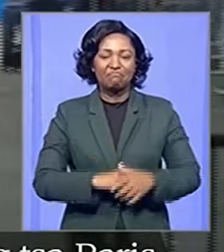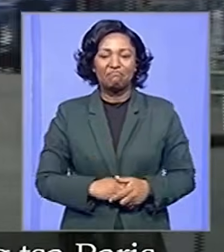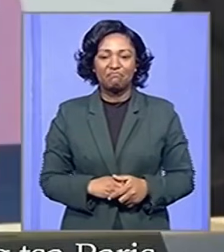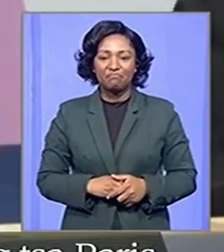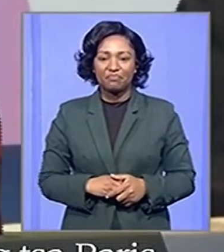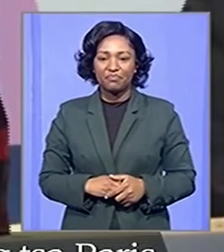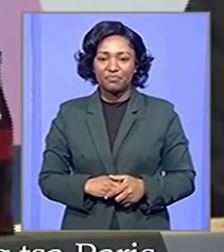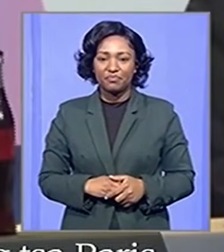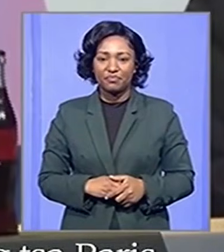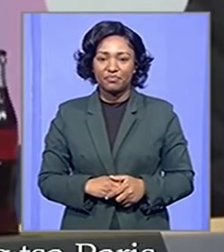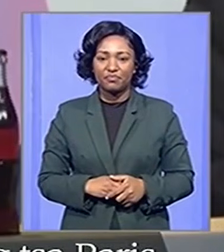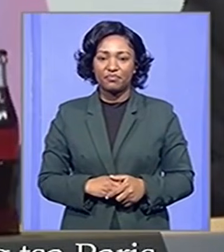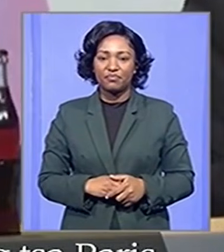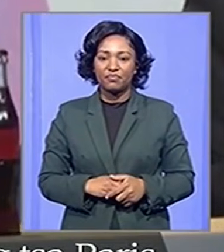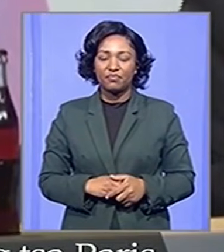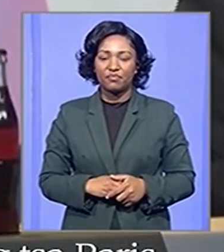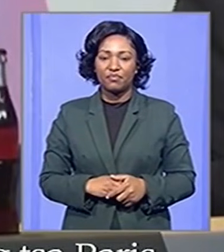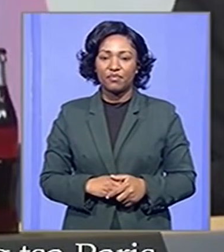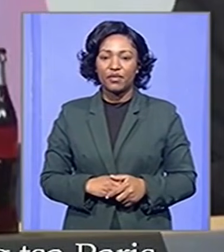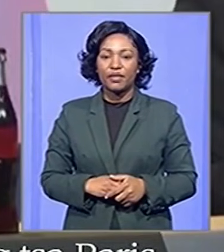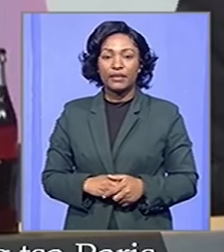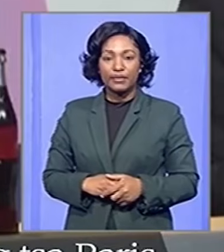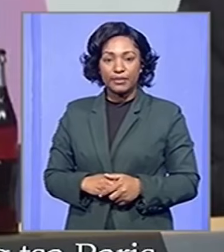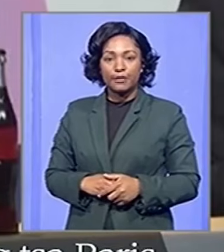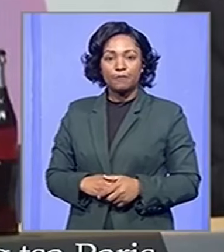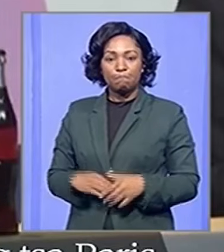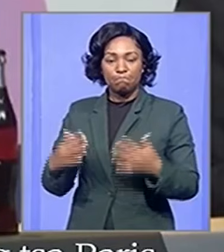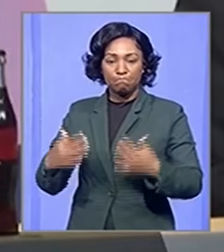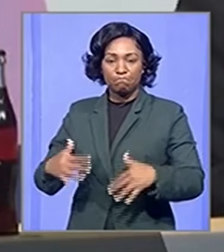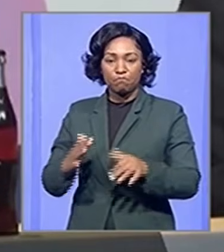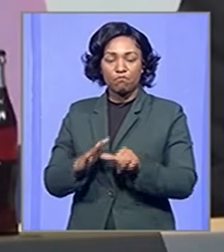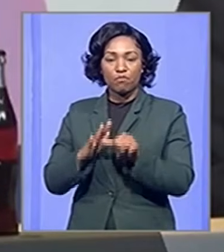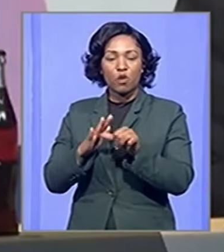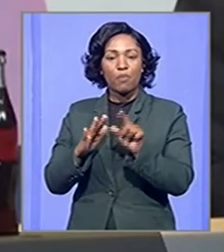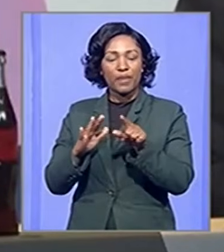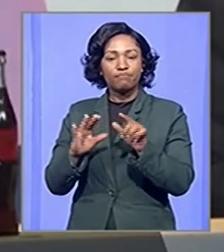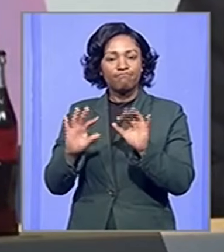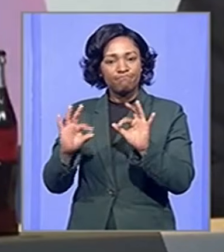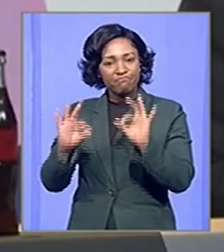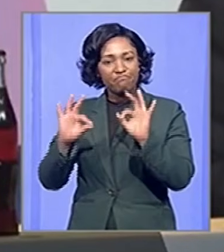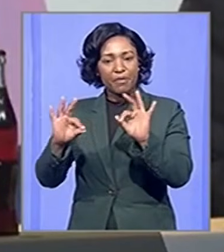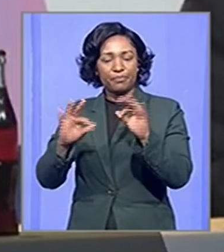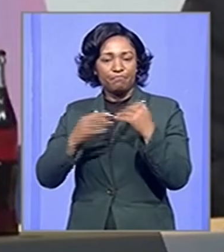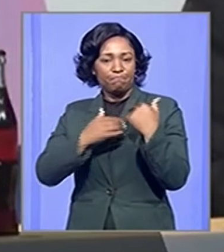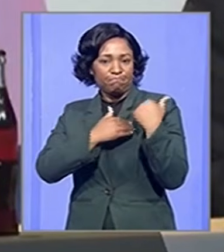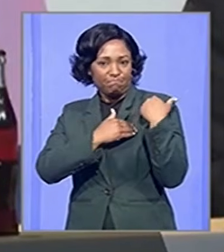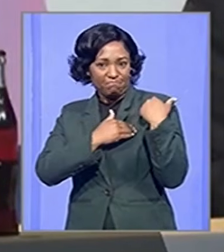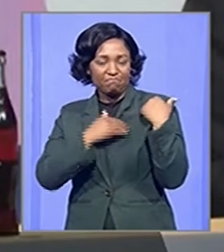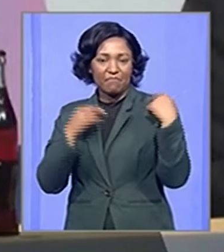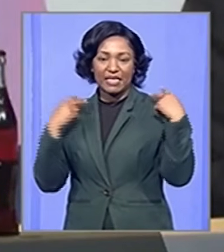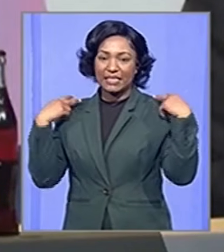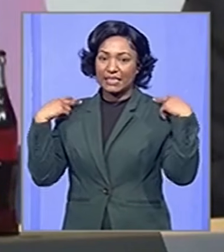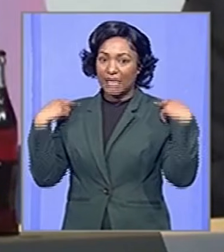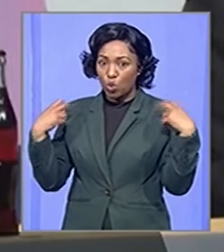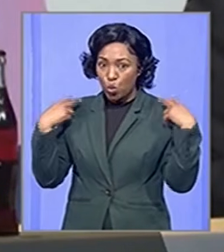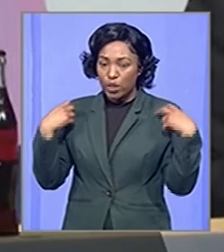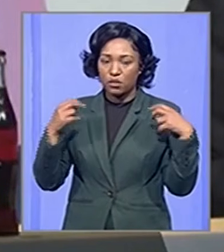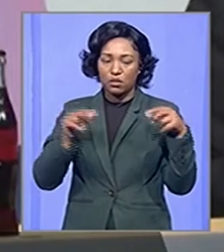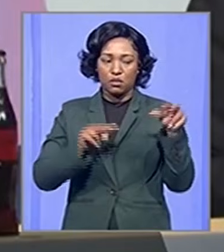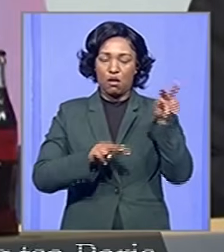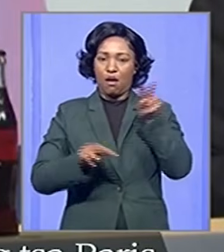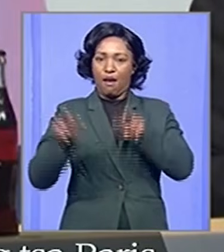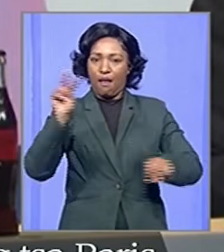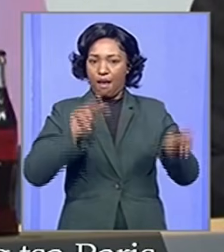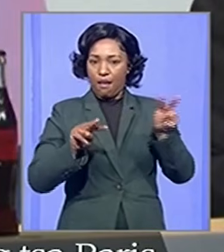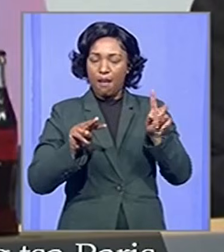found between a perfect security, which is absolutely the priority, and there is no discussion, there